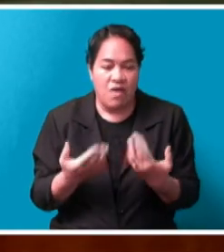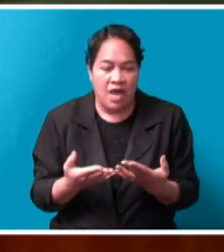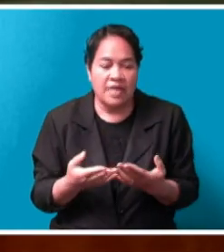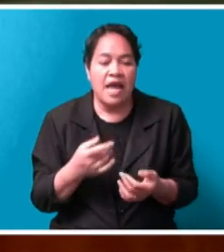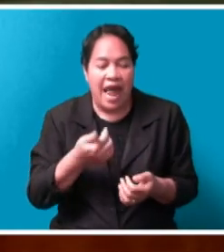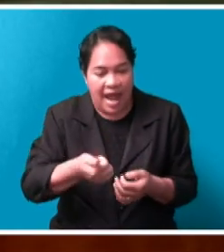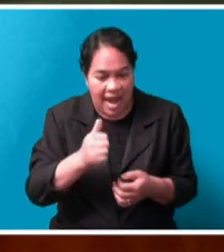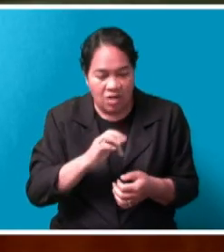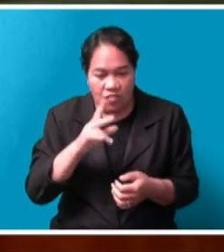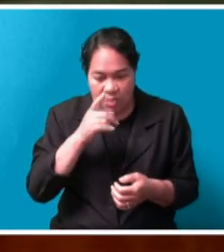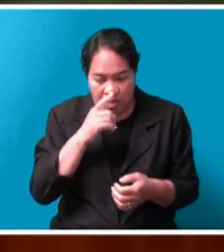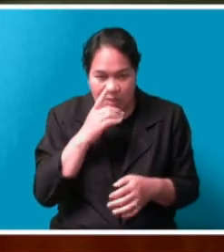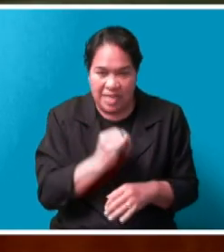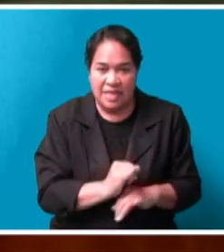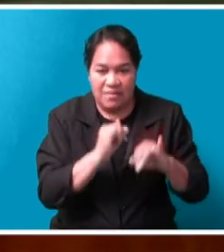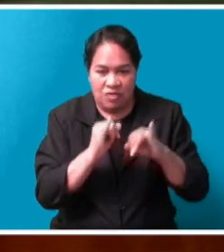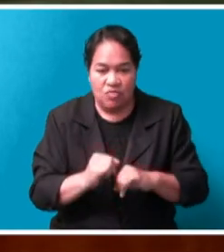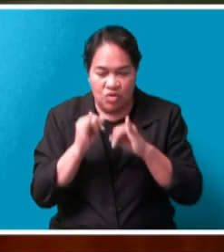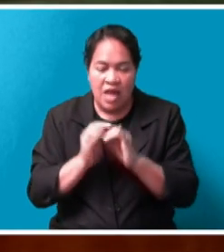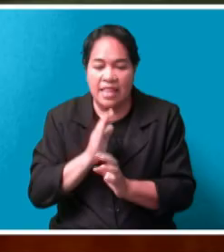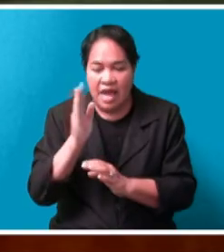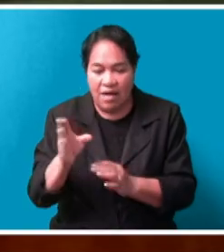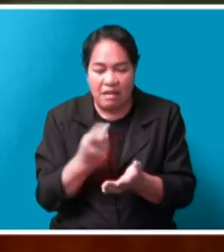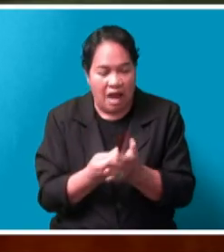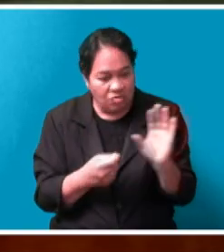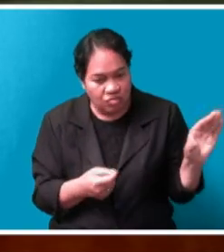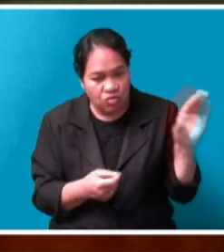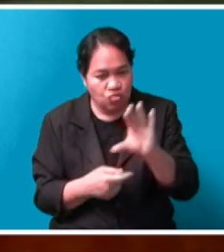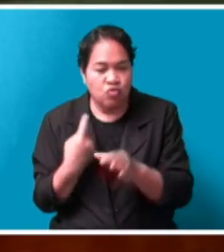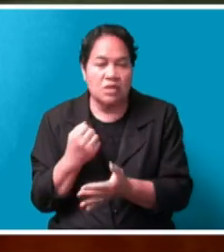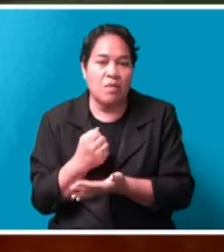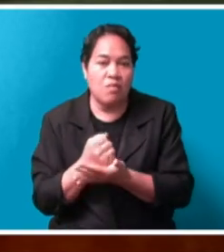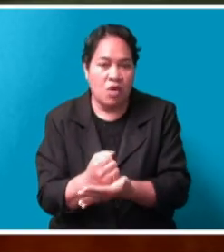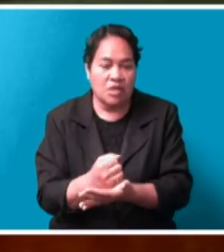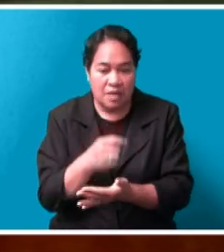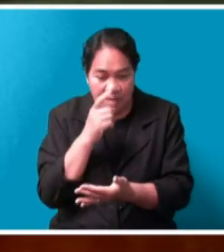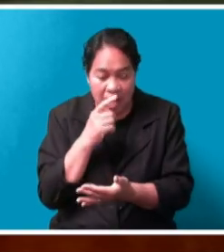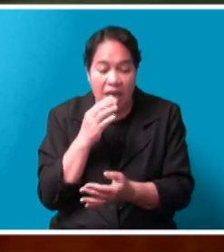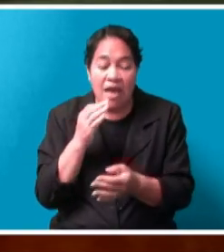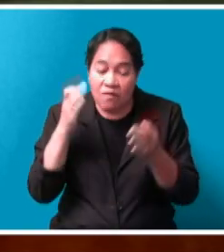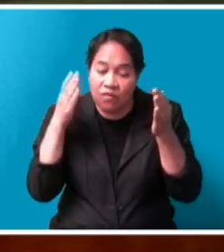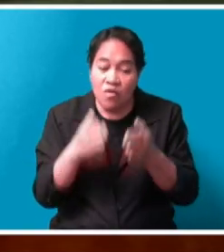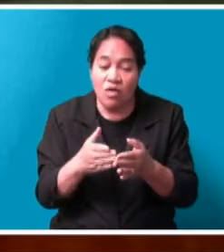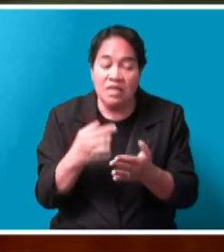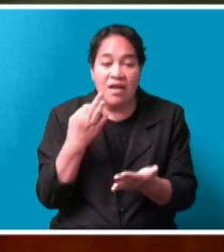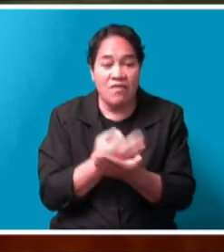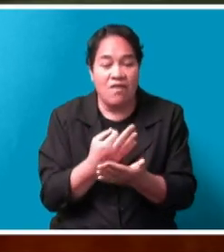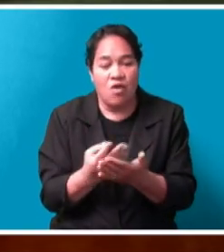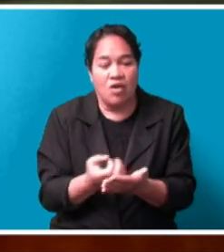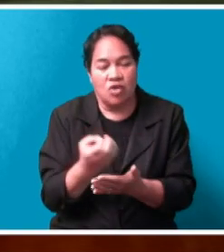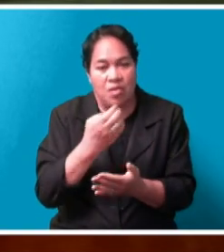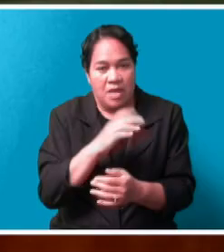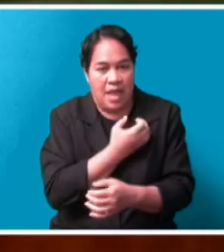for disabled individuals, direct grants to organizations supporting persons with disabilities, and focused funding for the economic empowerment of persons